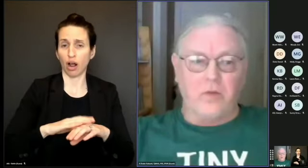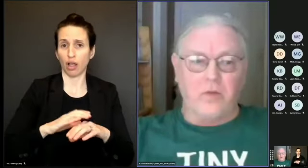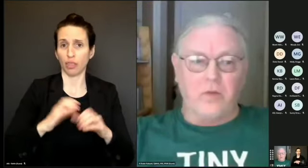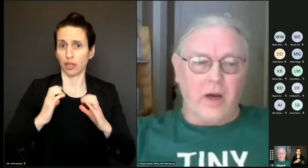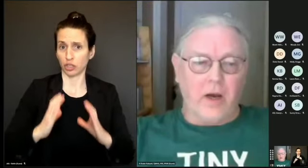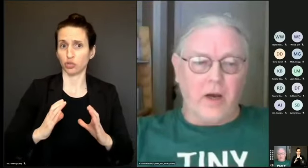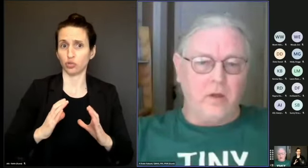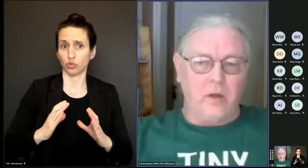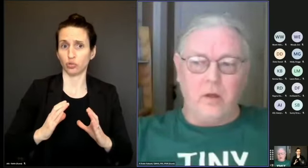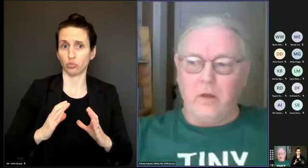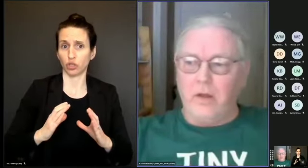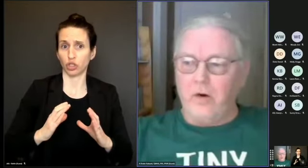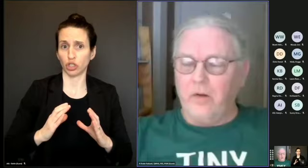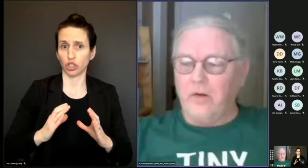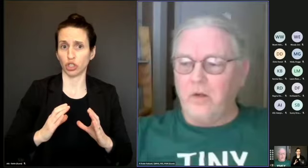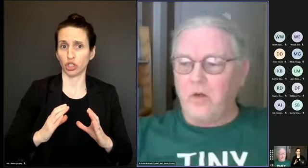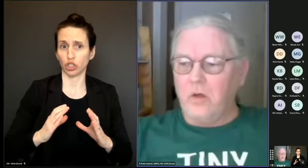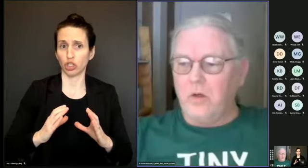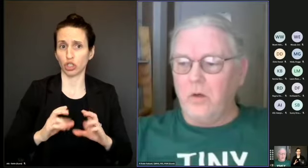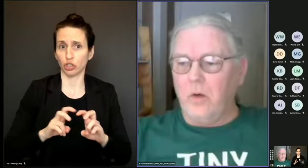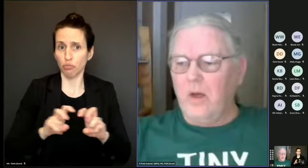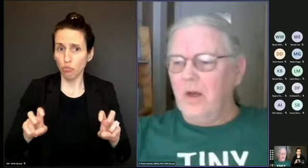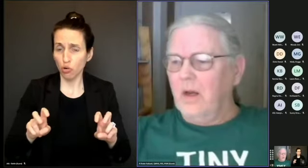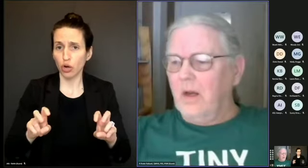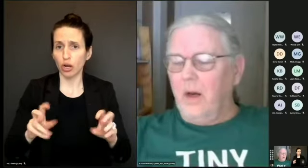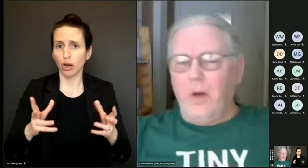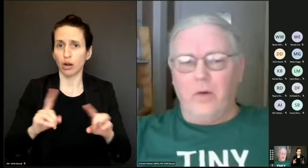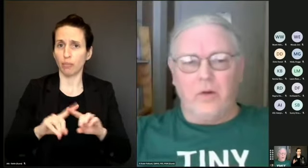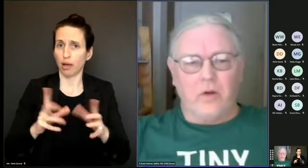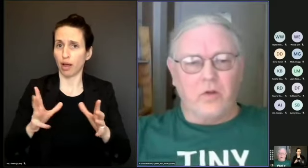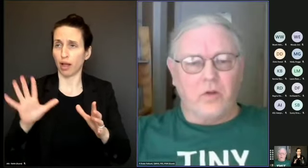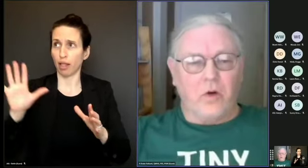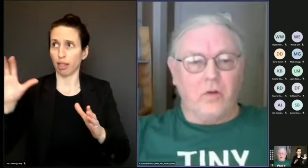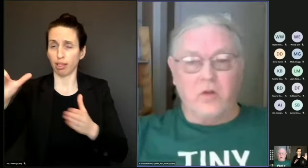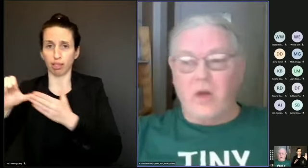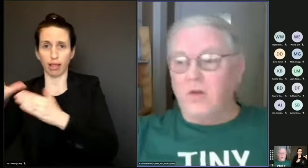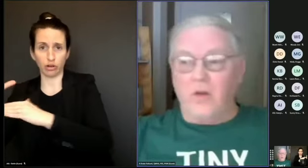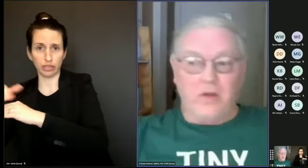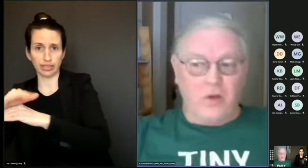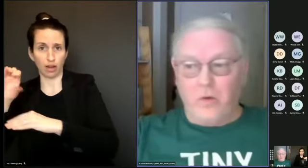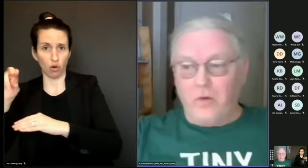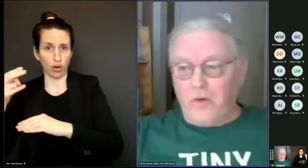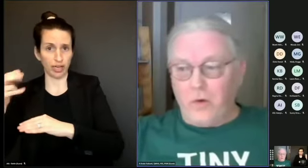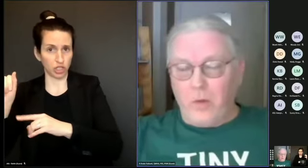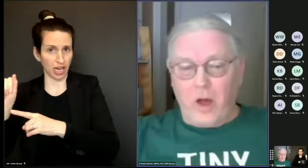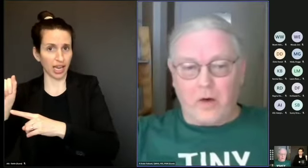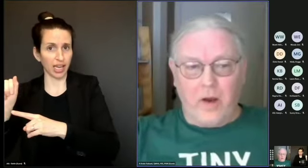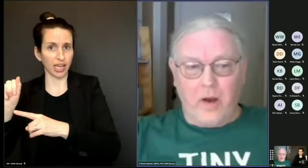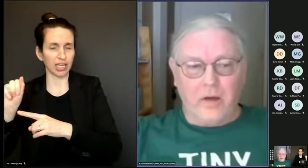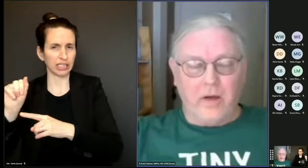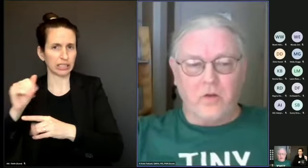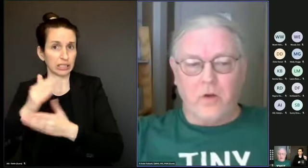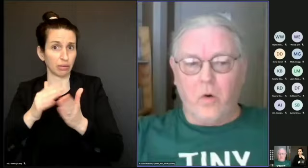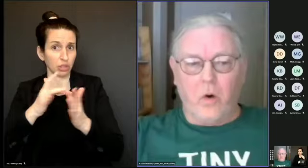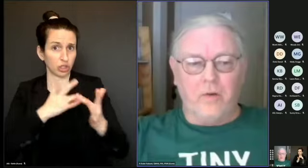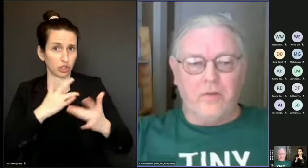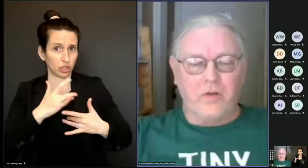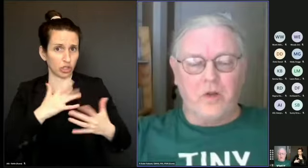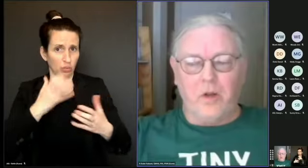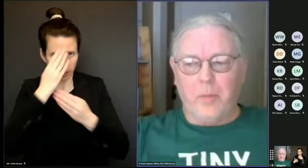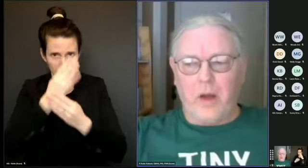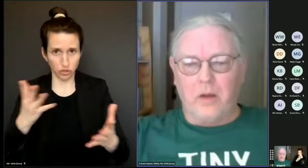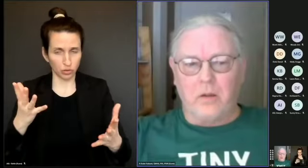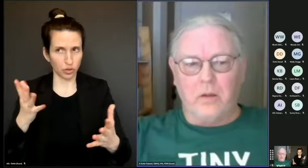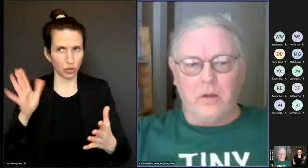some stuff that's inaccurate in the letter that they sent you about their concerns. This has nothing to do with the federal block grant. It has